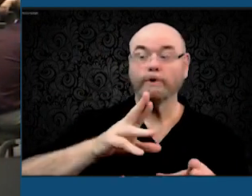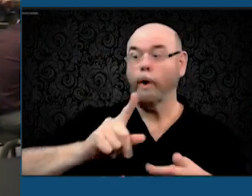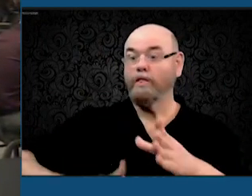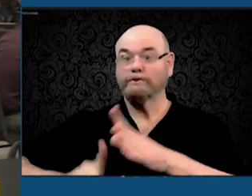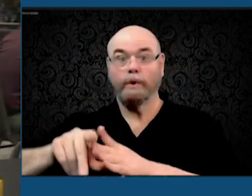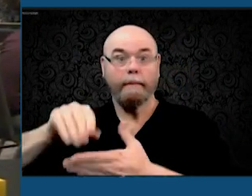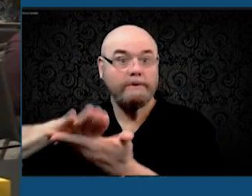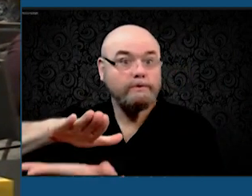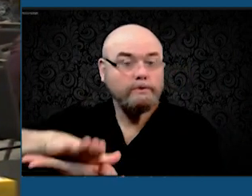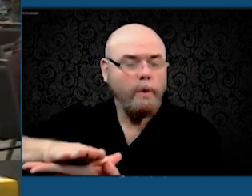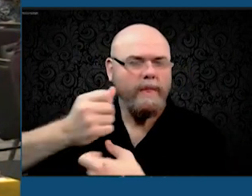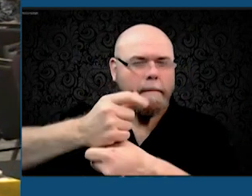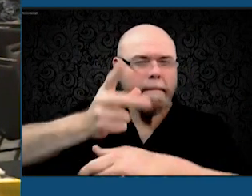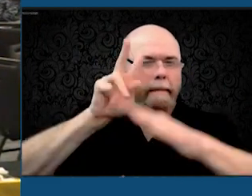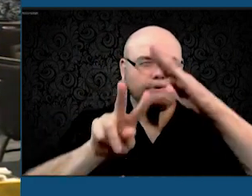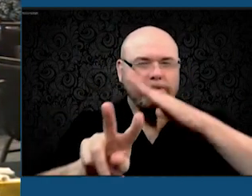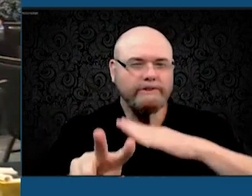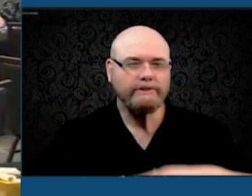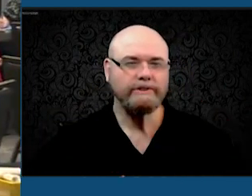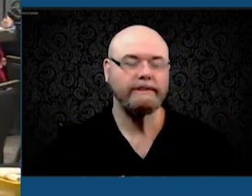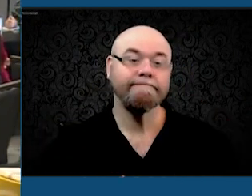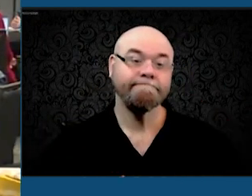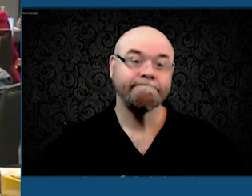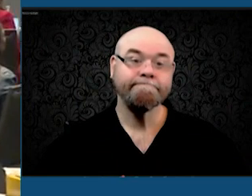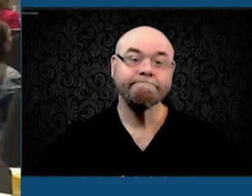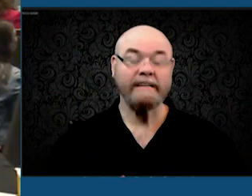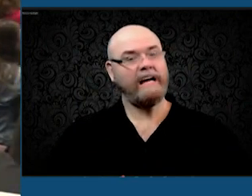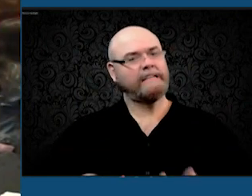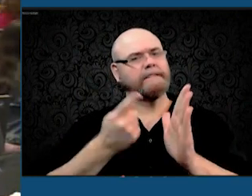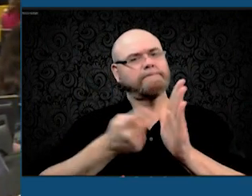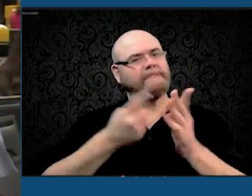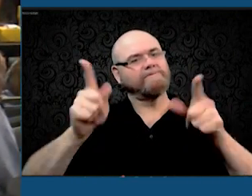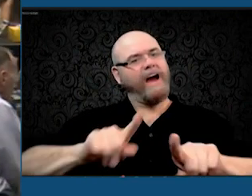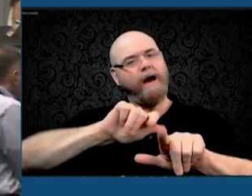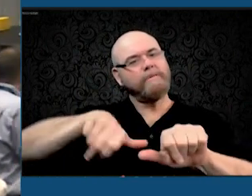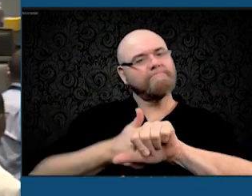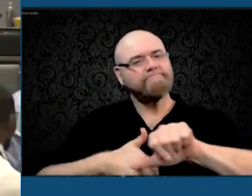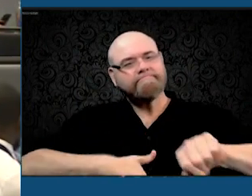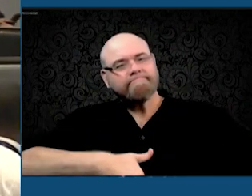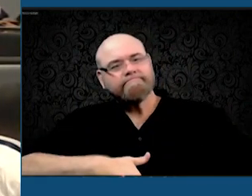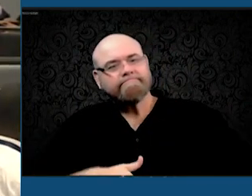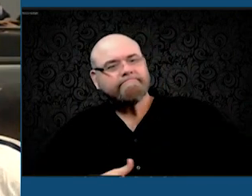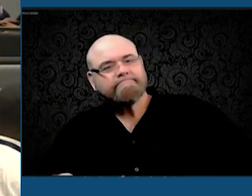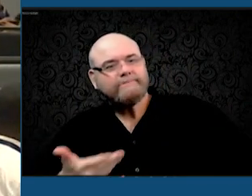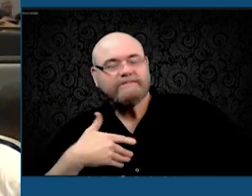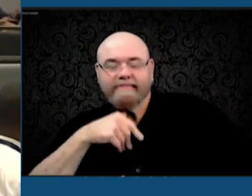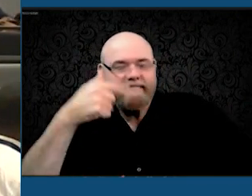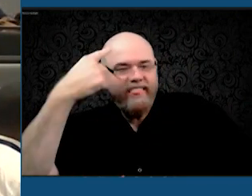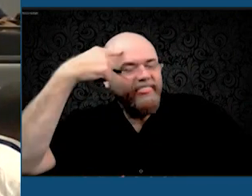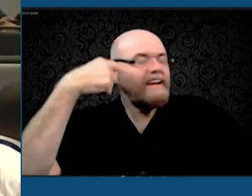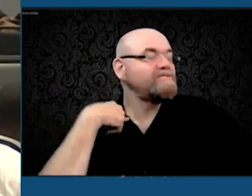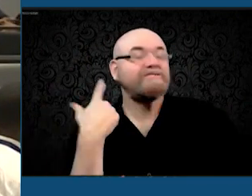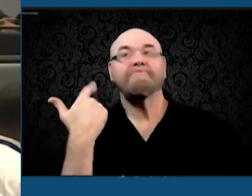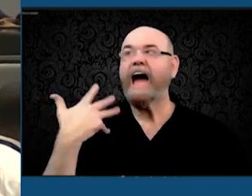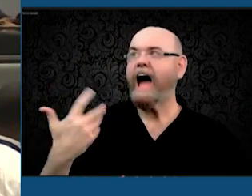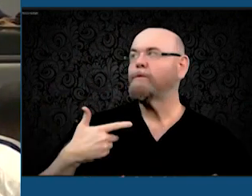predictions. It's sometimes subconscious. I want to approach this day. I want to avoid this